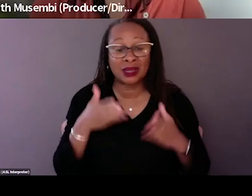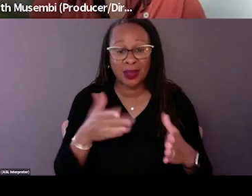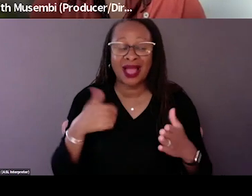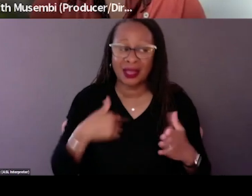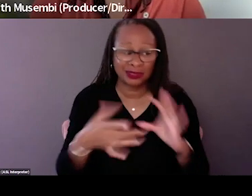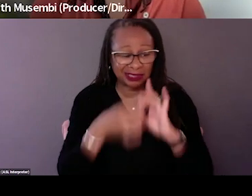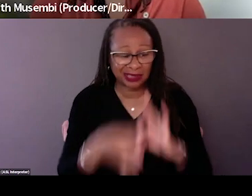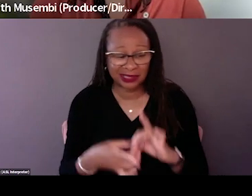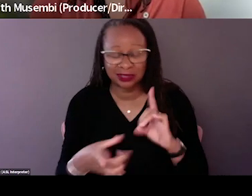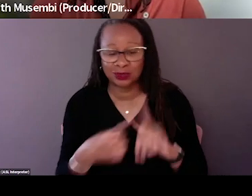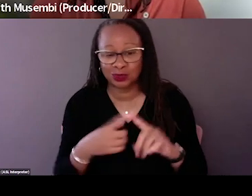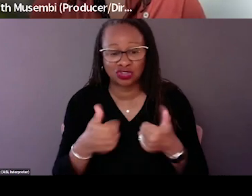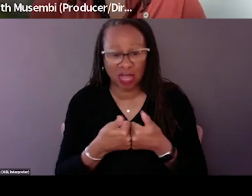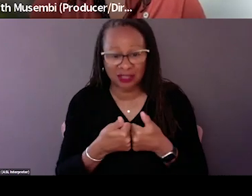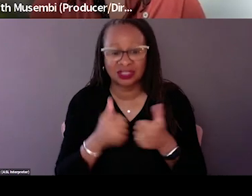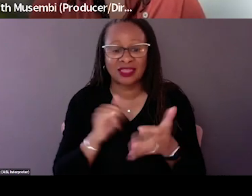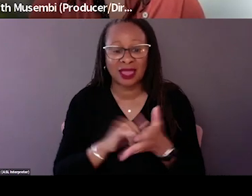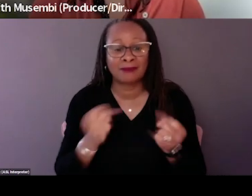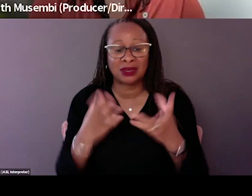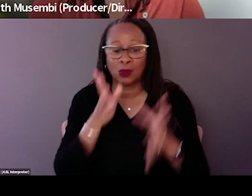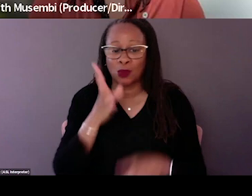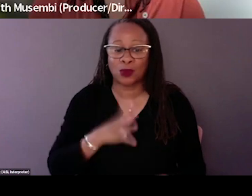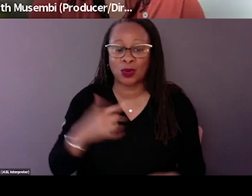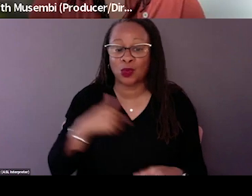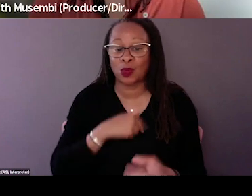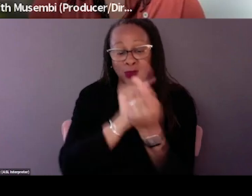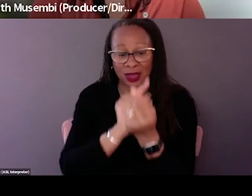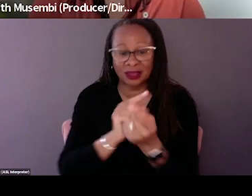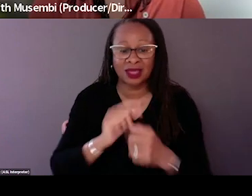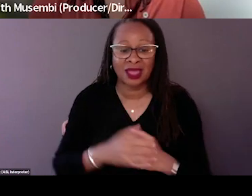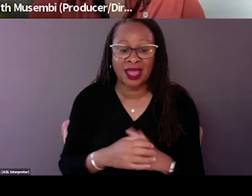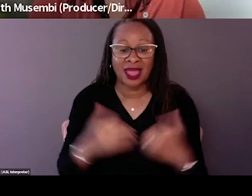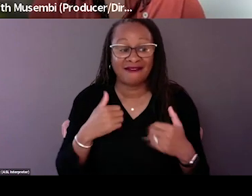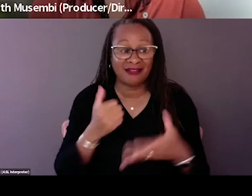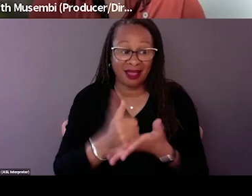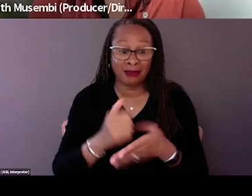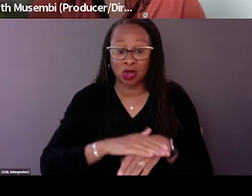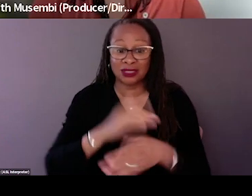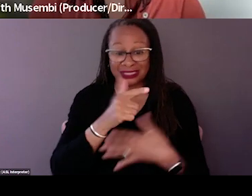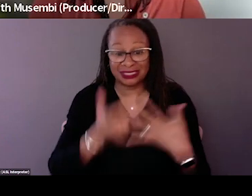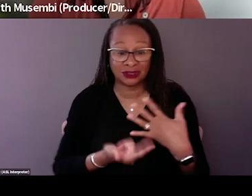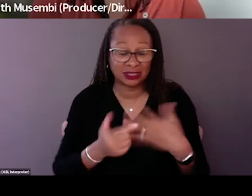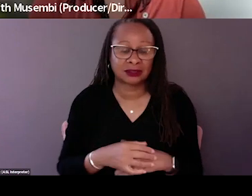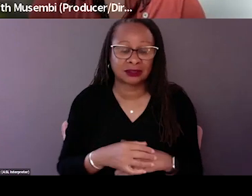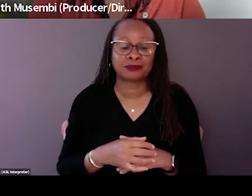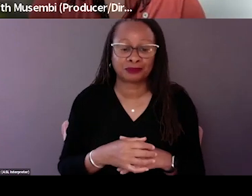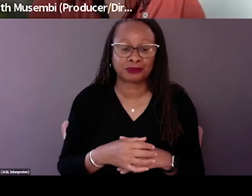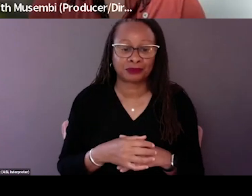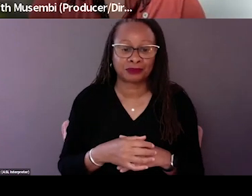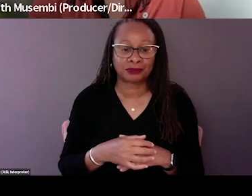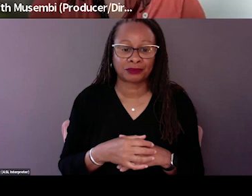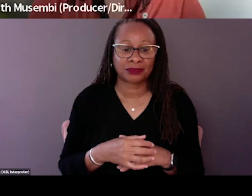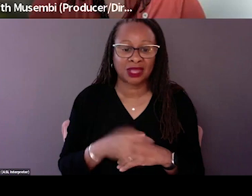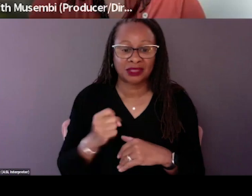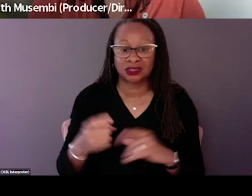like the challenges that many of the women that we encounter and have helped on this series. So to be able